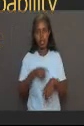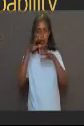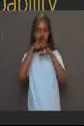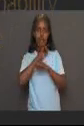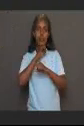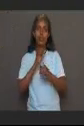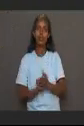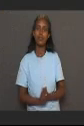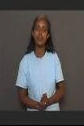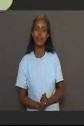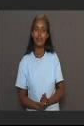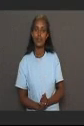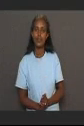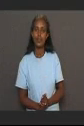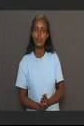Up.